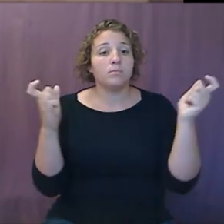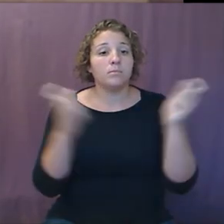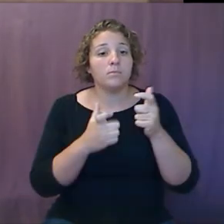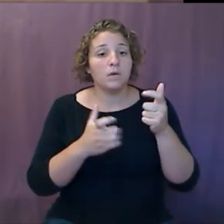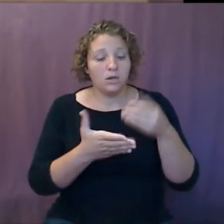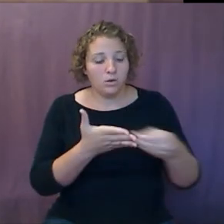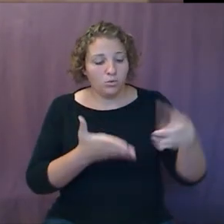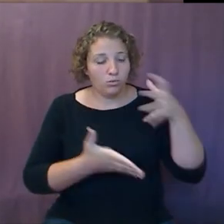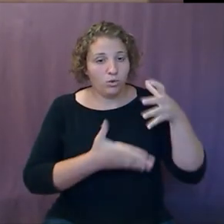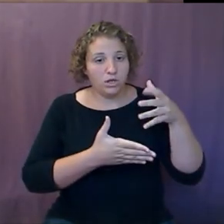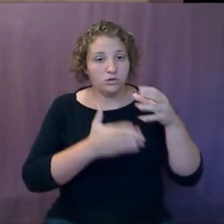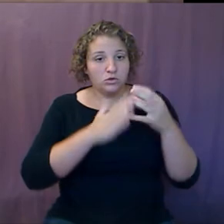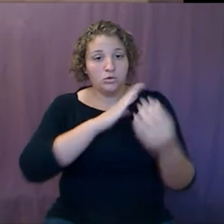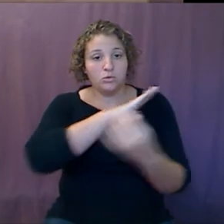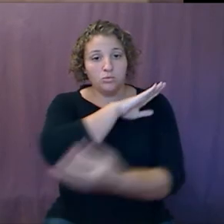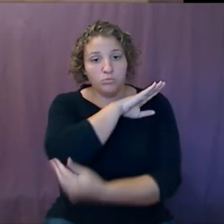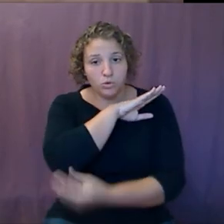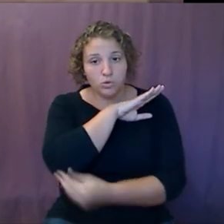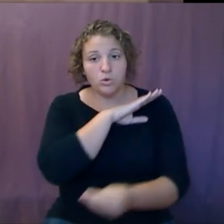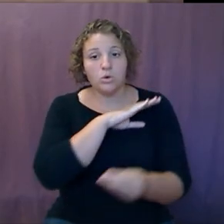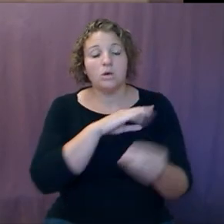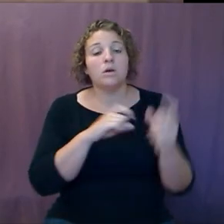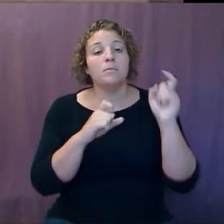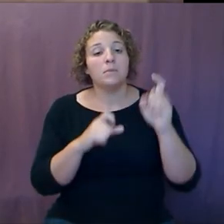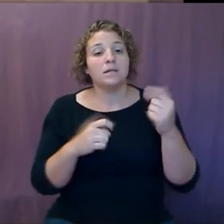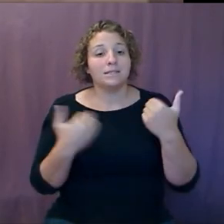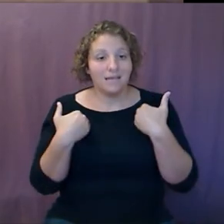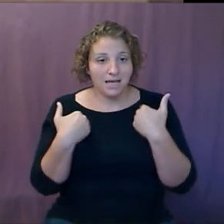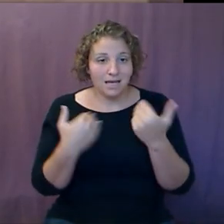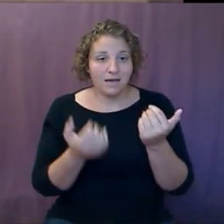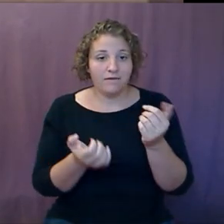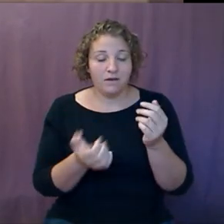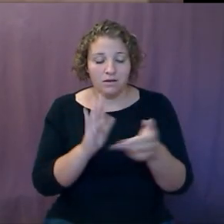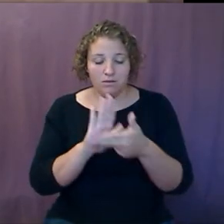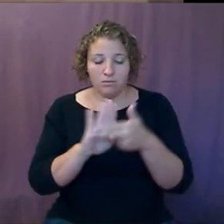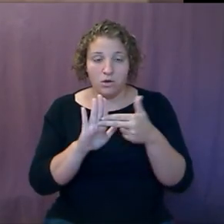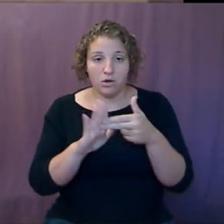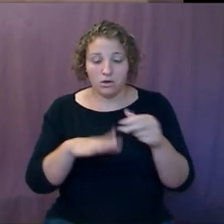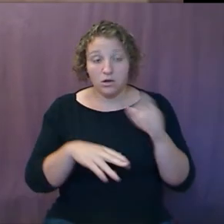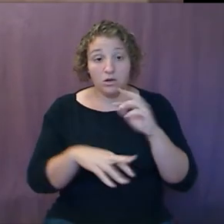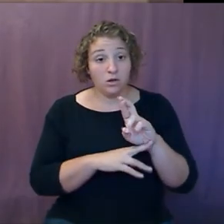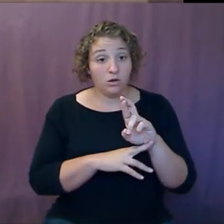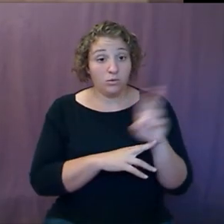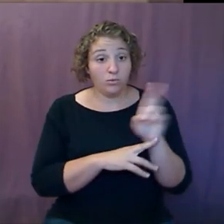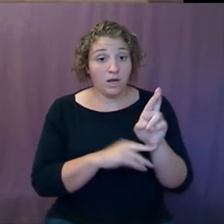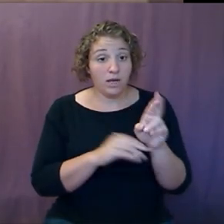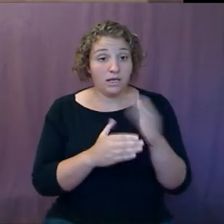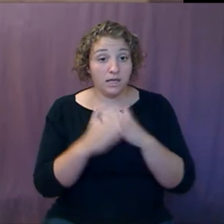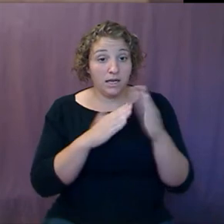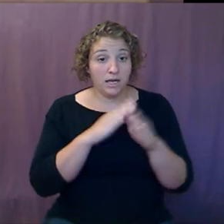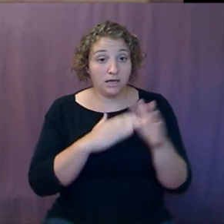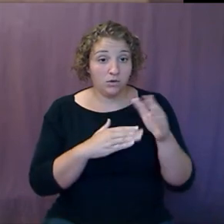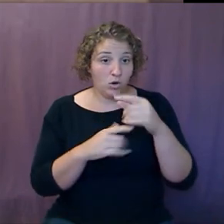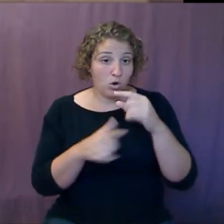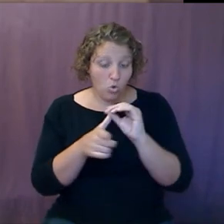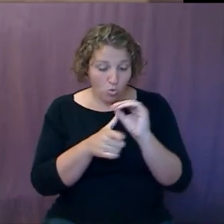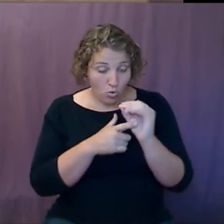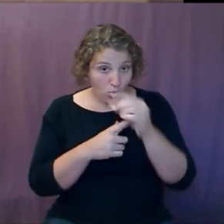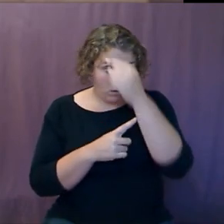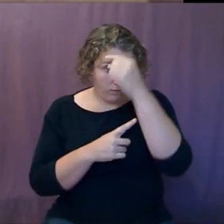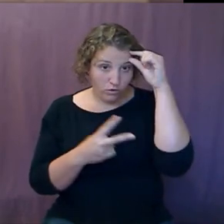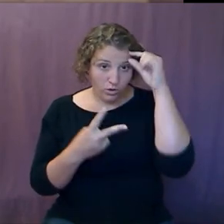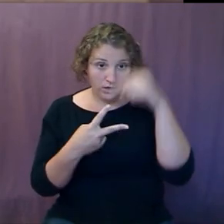receive a mark in their right hand or in their foreheads do you remember back I know it's been a while but in